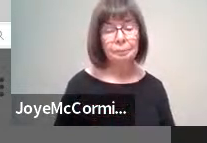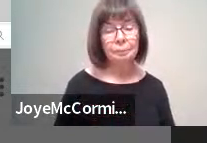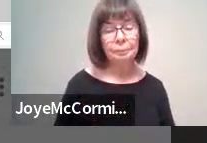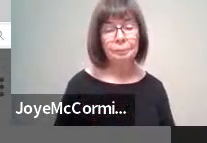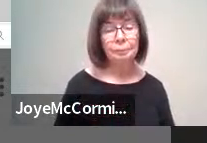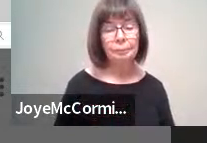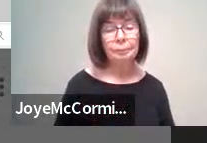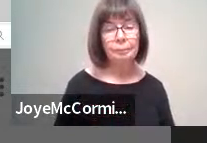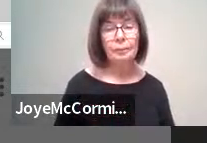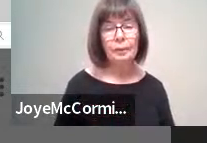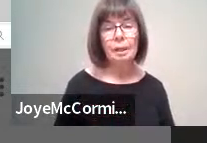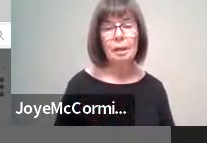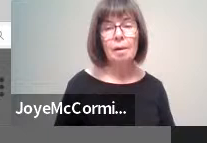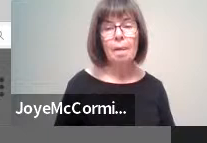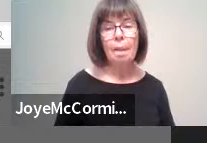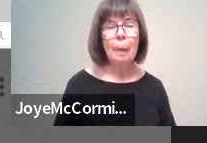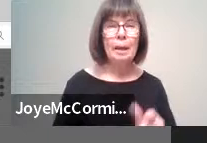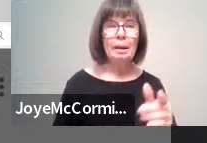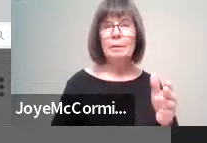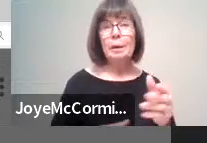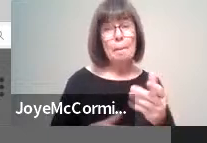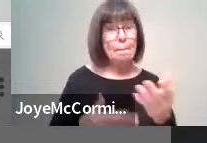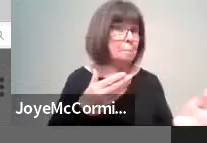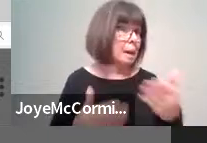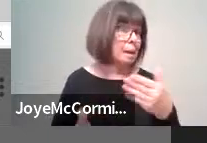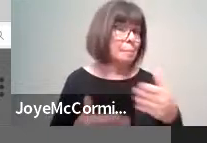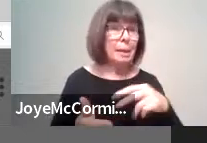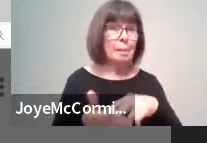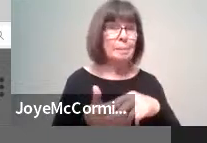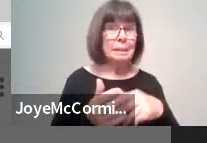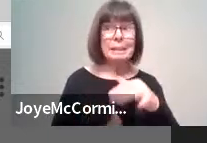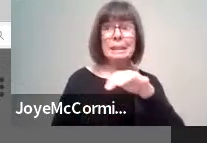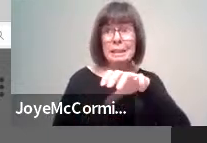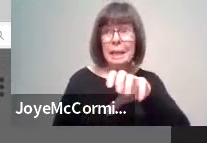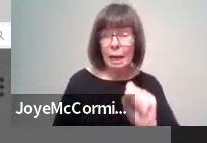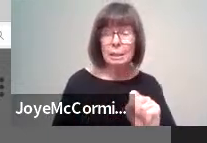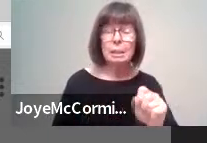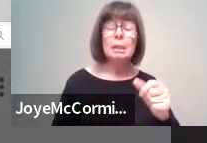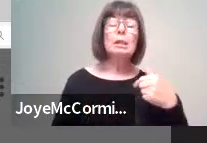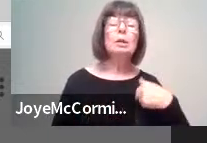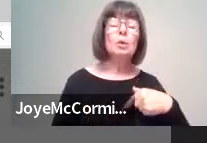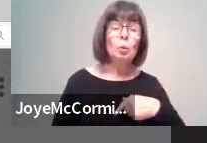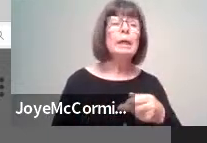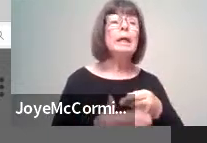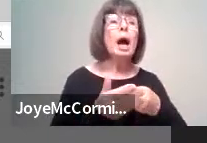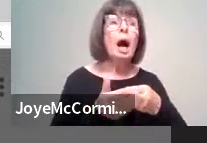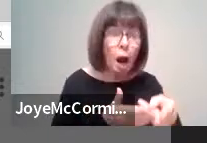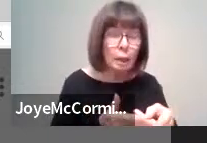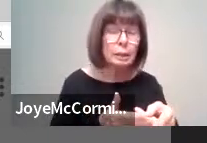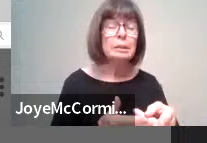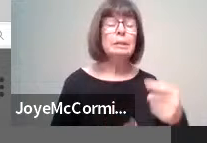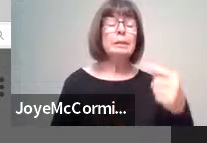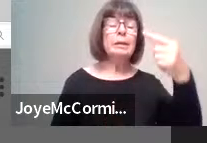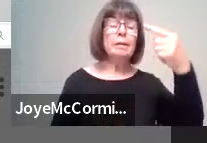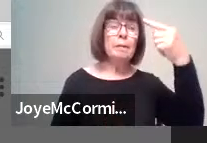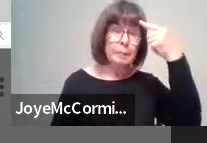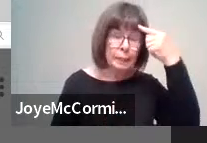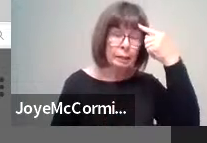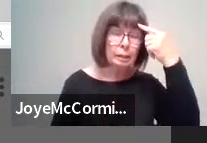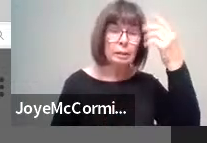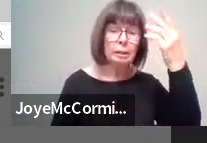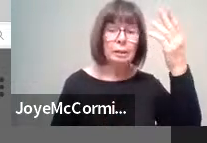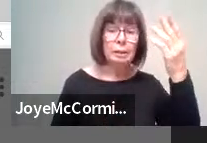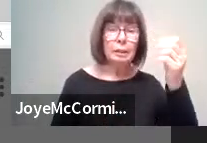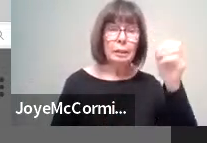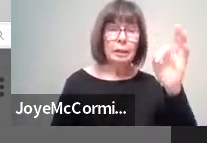Okay. Even if that means telling people, yes, we do honestly think that